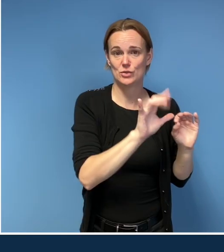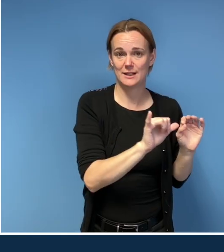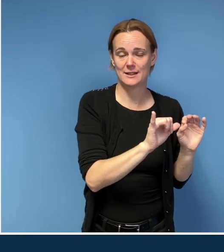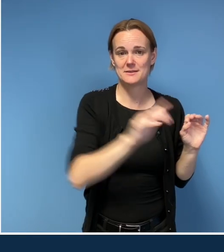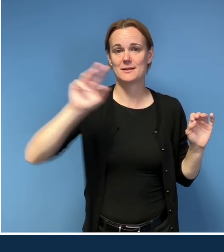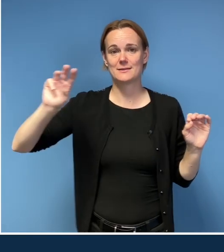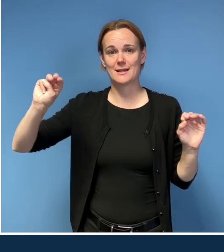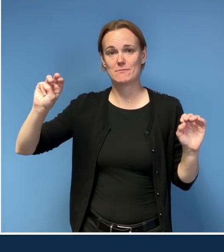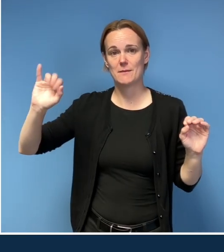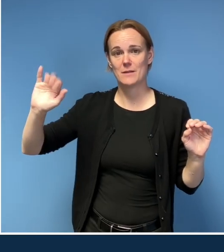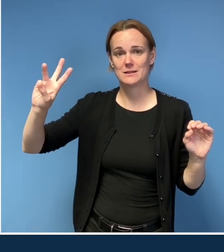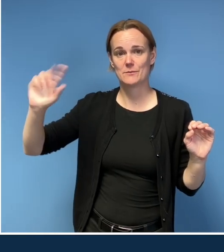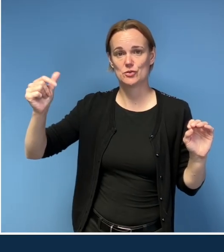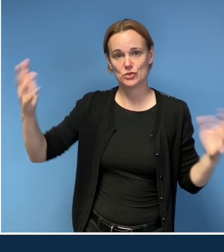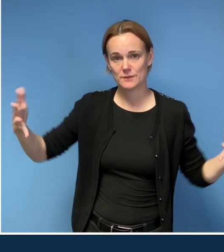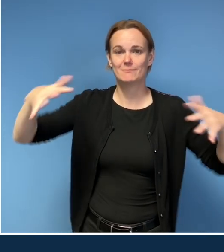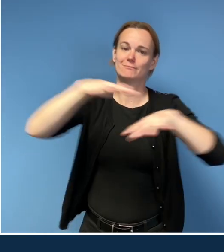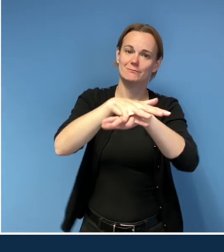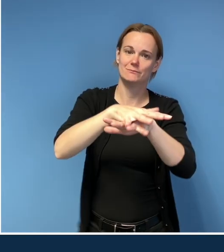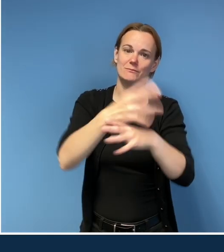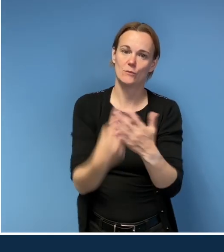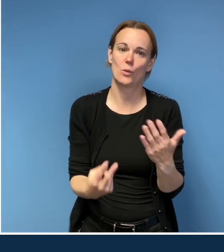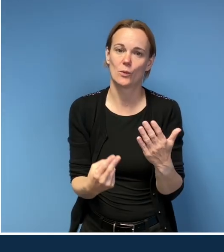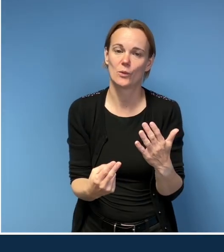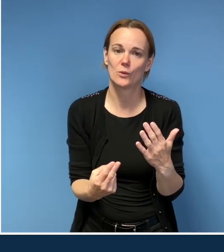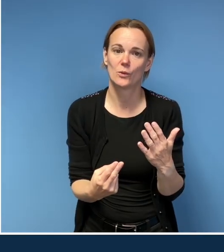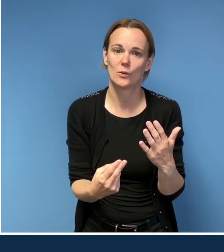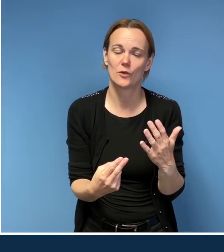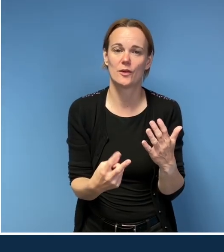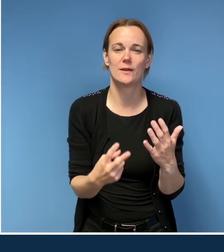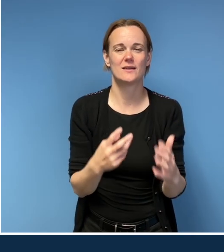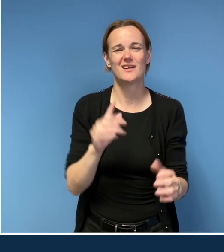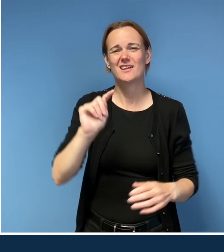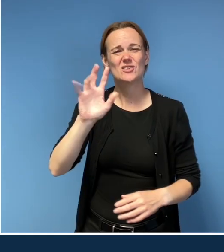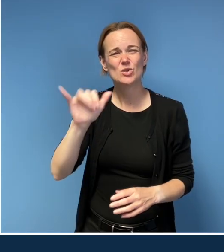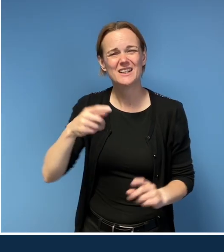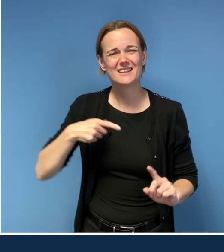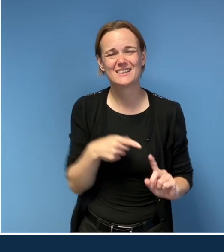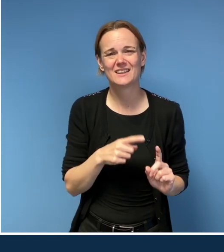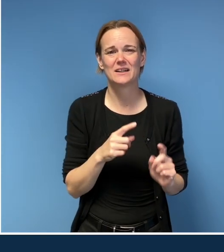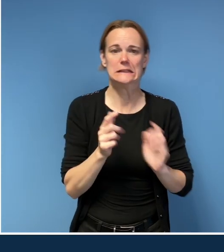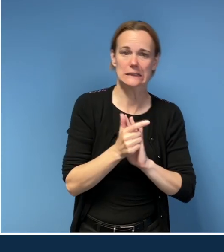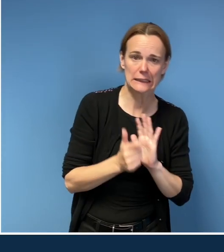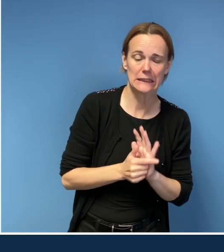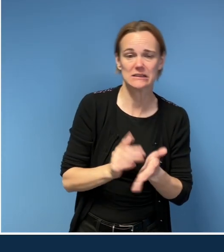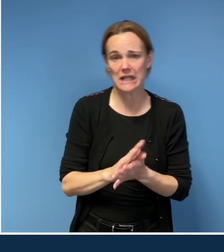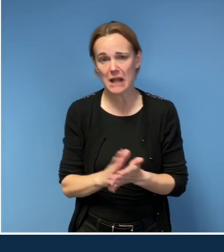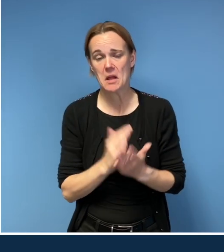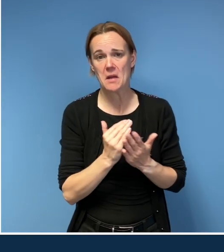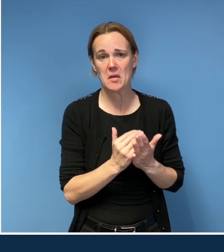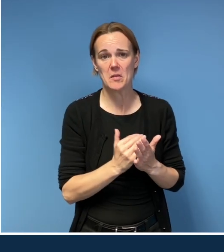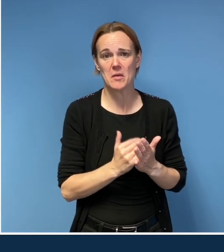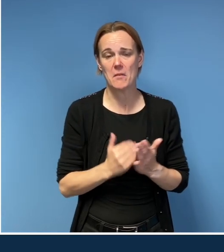treaty conversations, you're actually moving away from the legal abstract agreements, and you're really making this about a